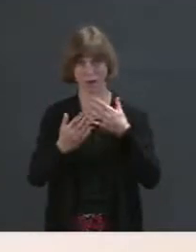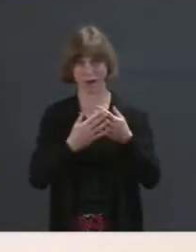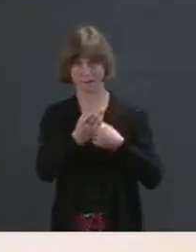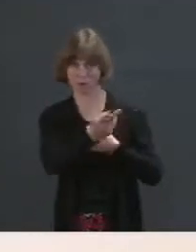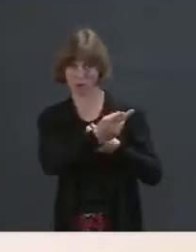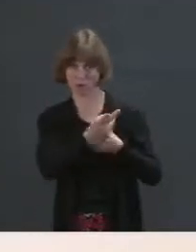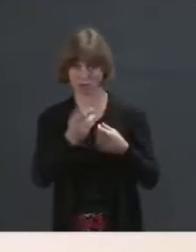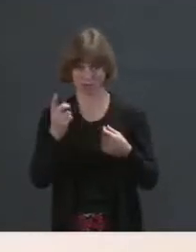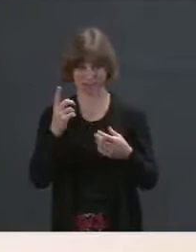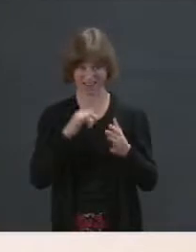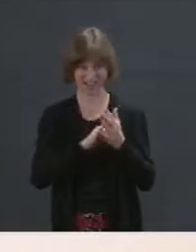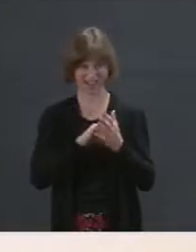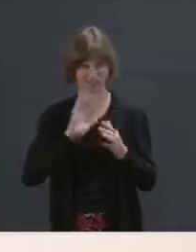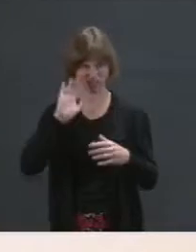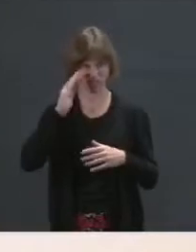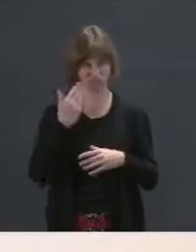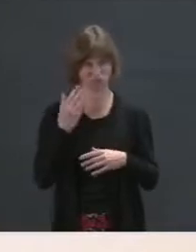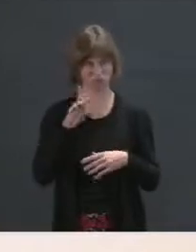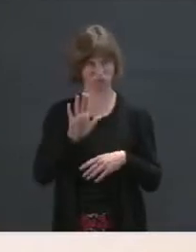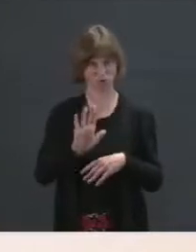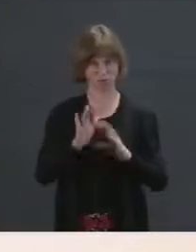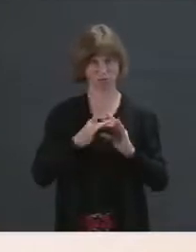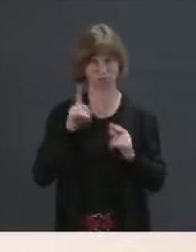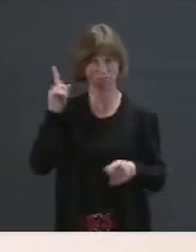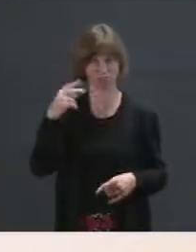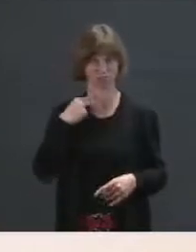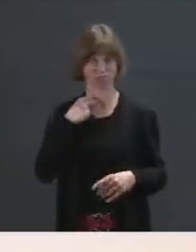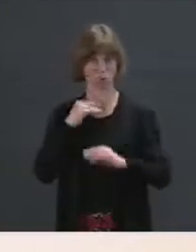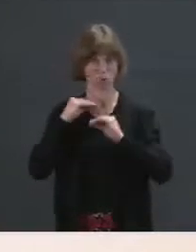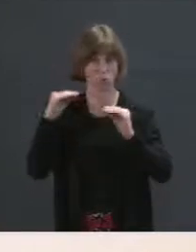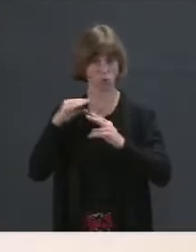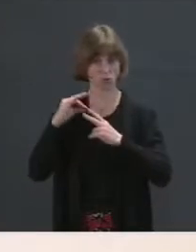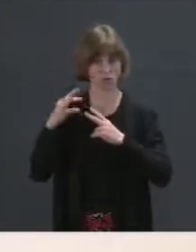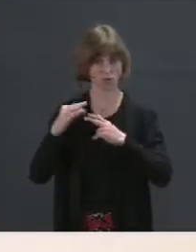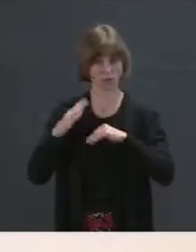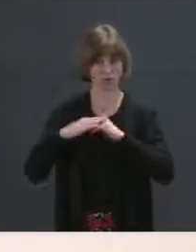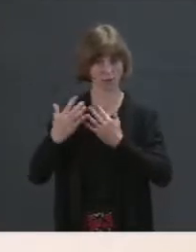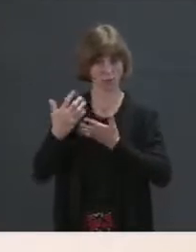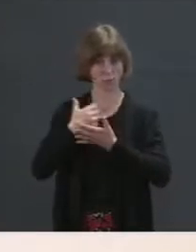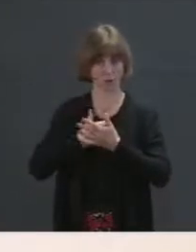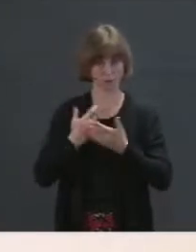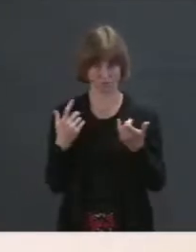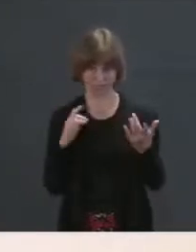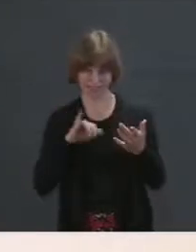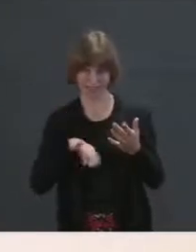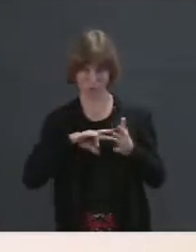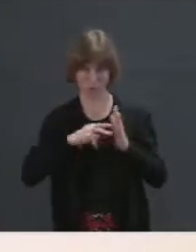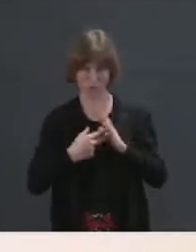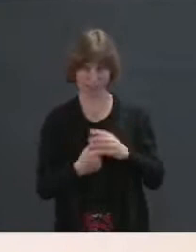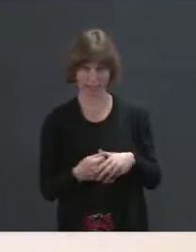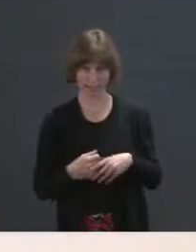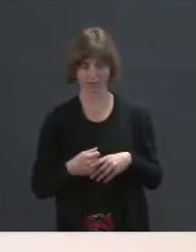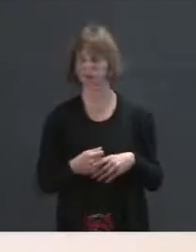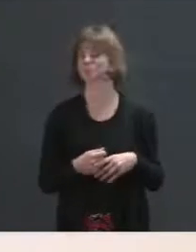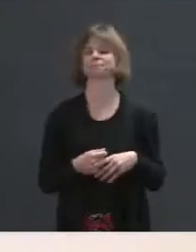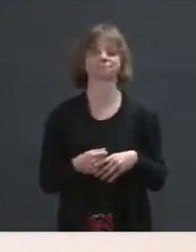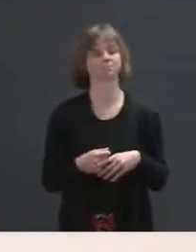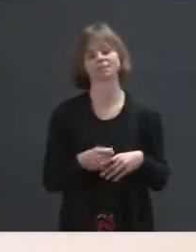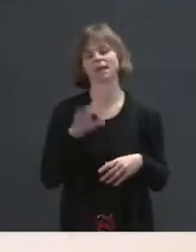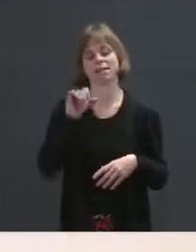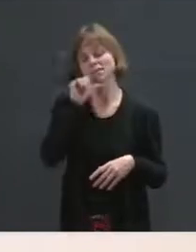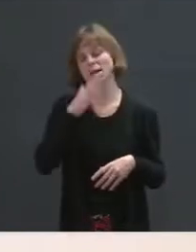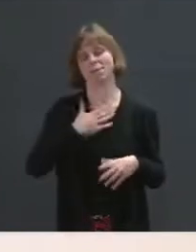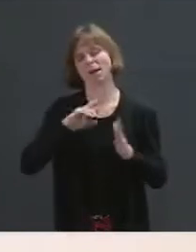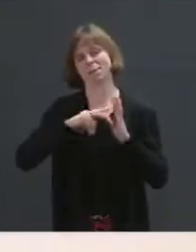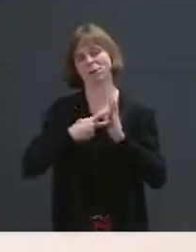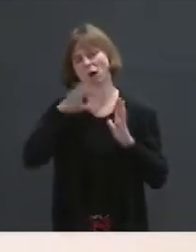your statement, that he doesn't really have a choice on the minimum wage at this point. Is that what you meant to say? That is not my implication. I hope that's not